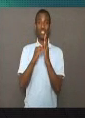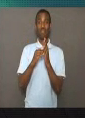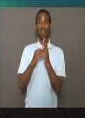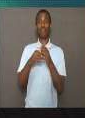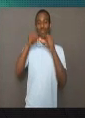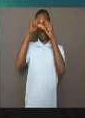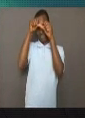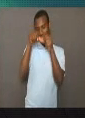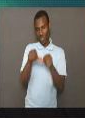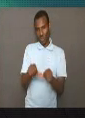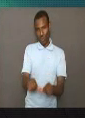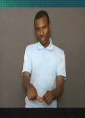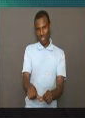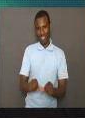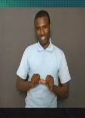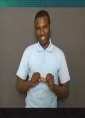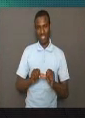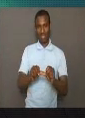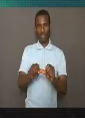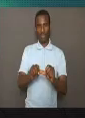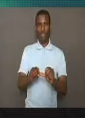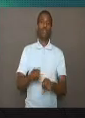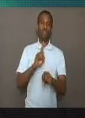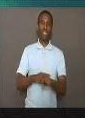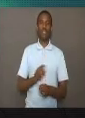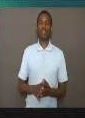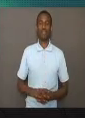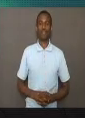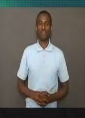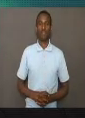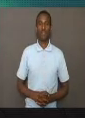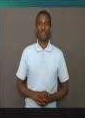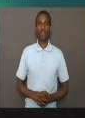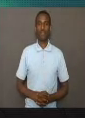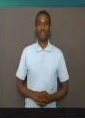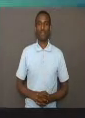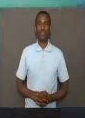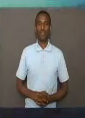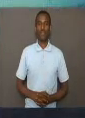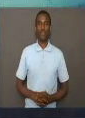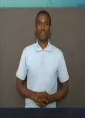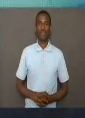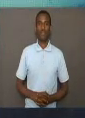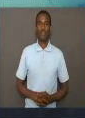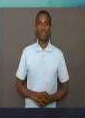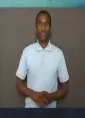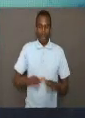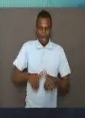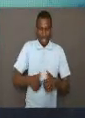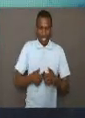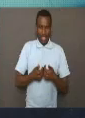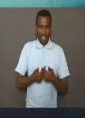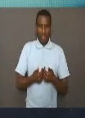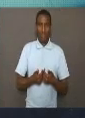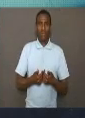remains constant over time. how